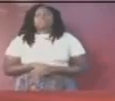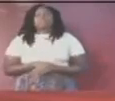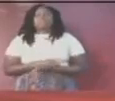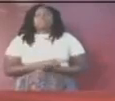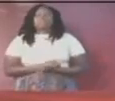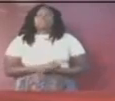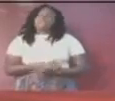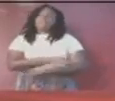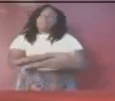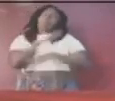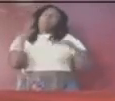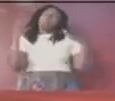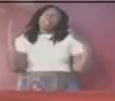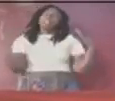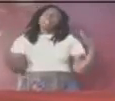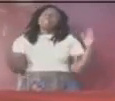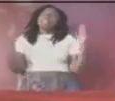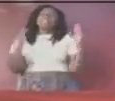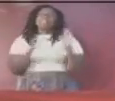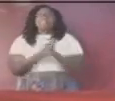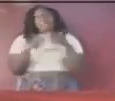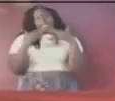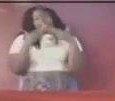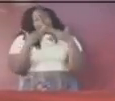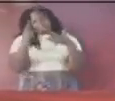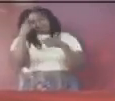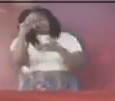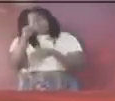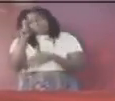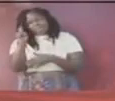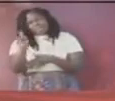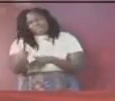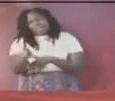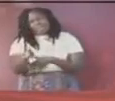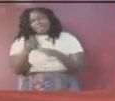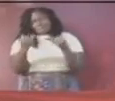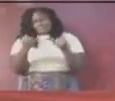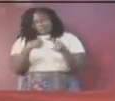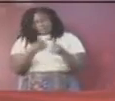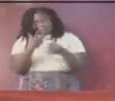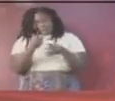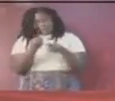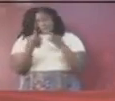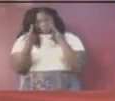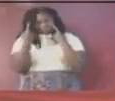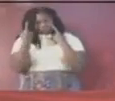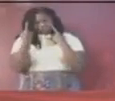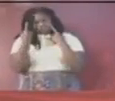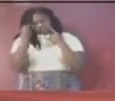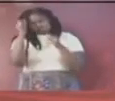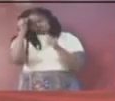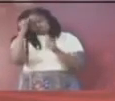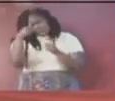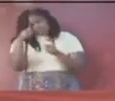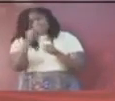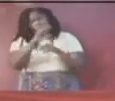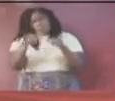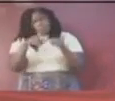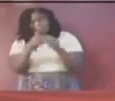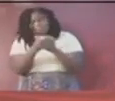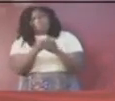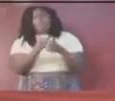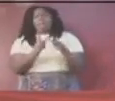Good morning, Mr. Bihari. Thank you very much for that question. I'd like to remind all members of the population, Trinidad and